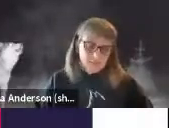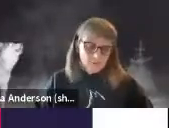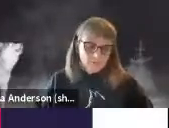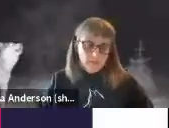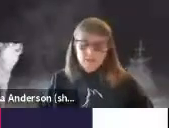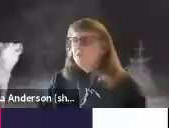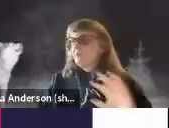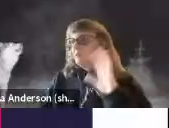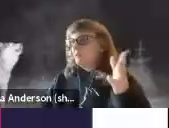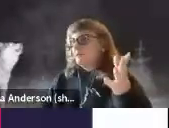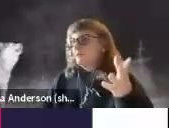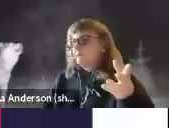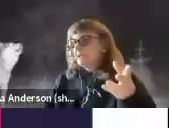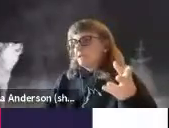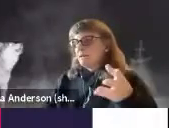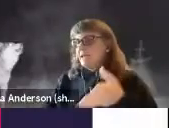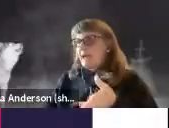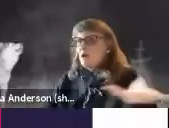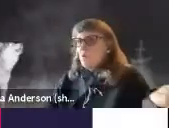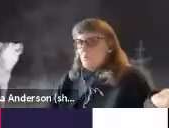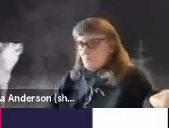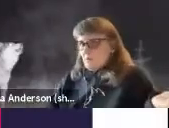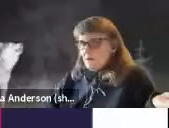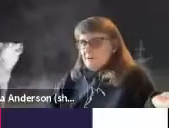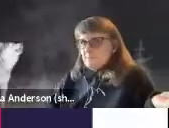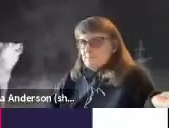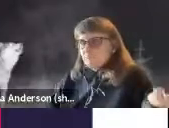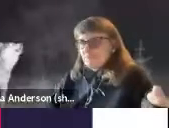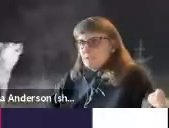basically, the cow